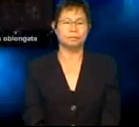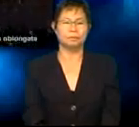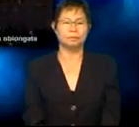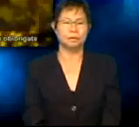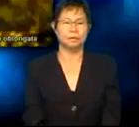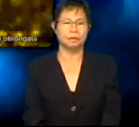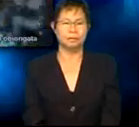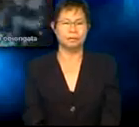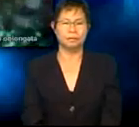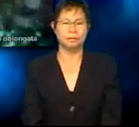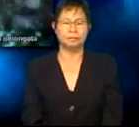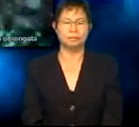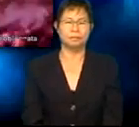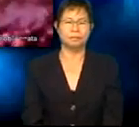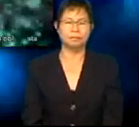oblongata.